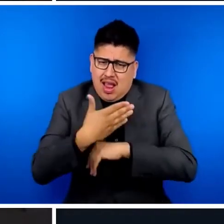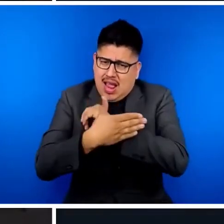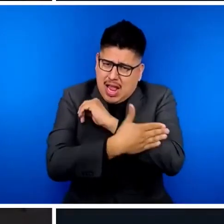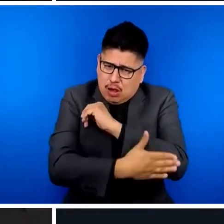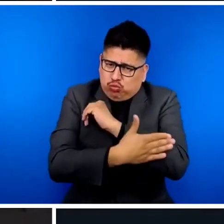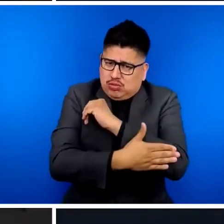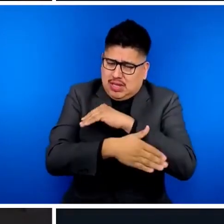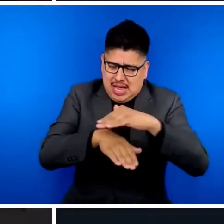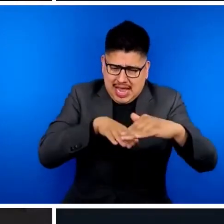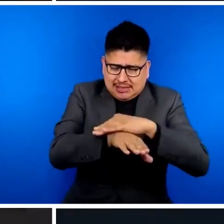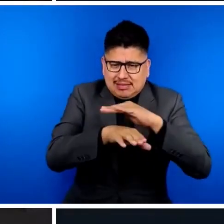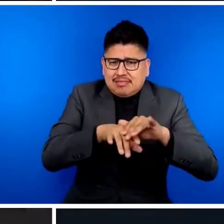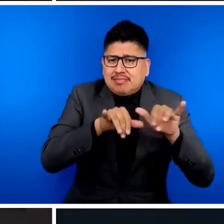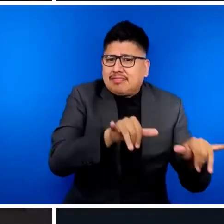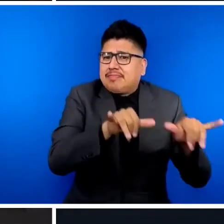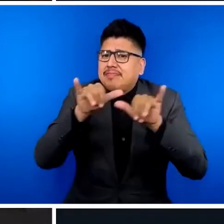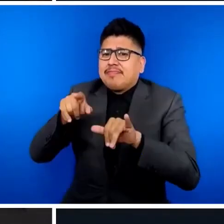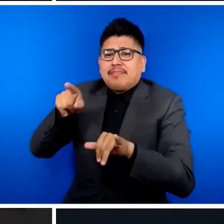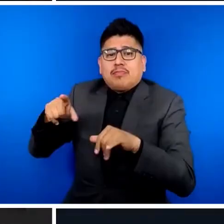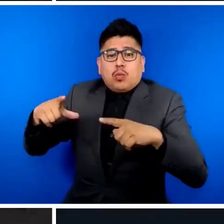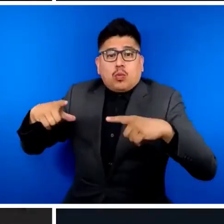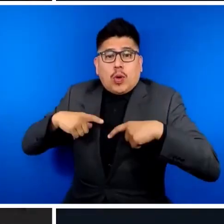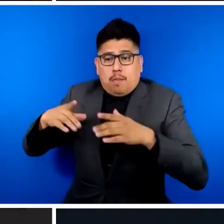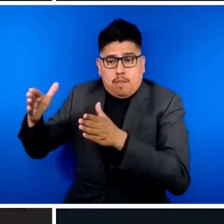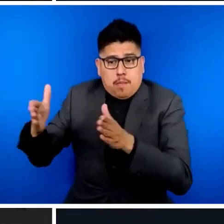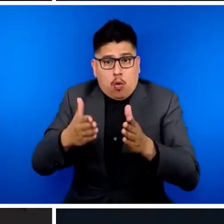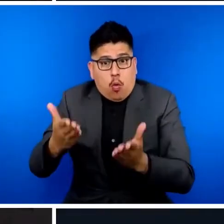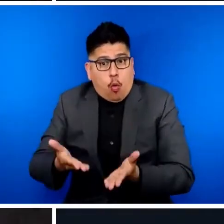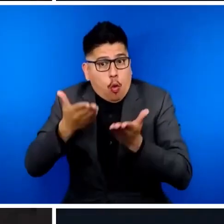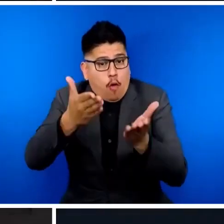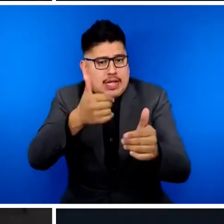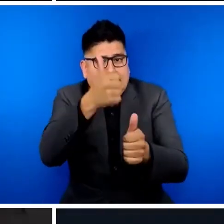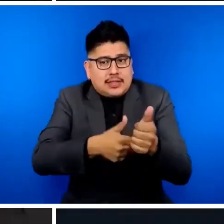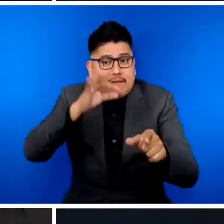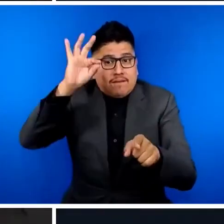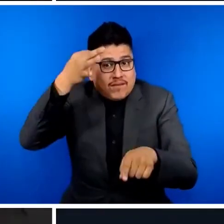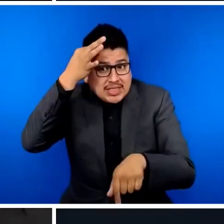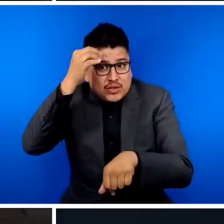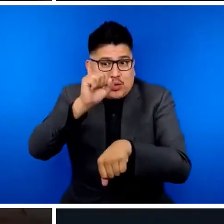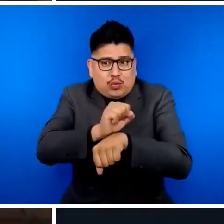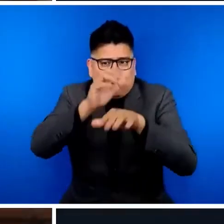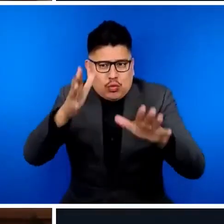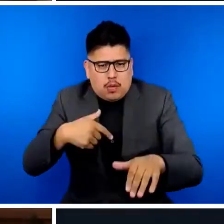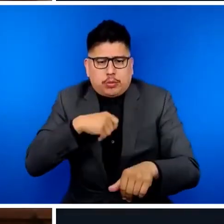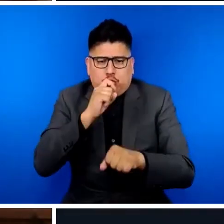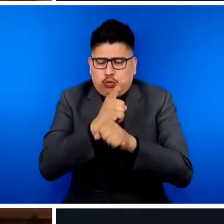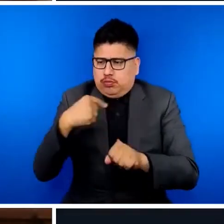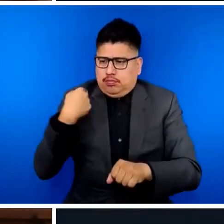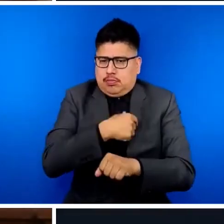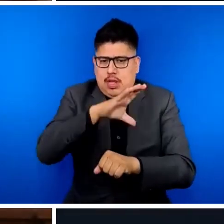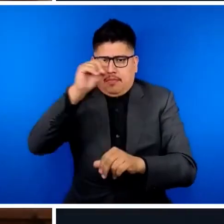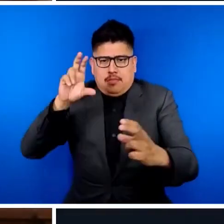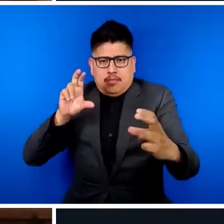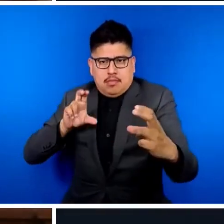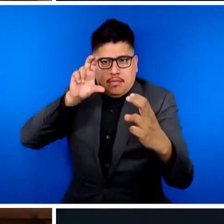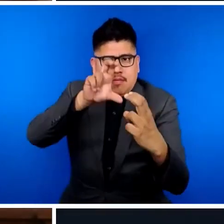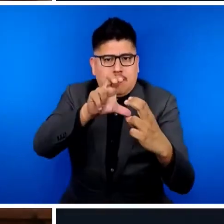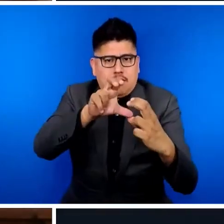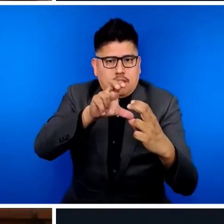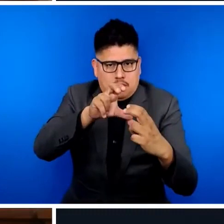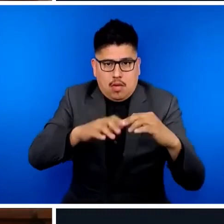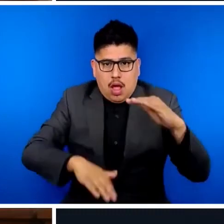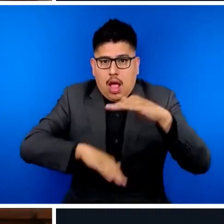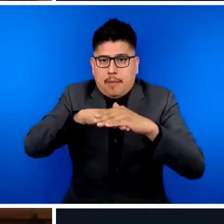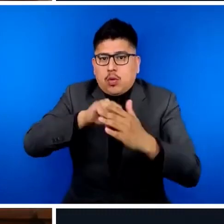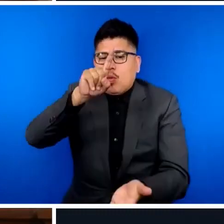retirement plan offered to every federal worker. We will match your contribution with up to $1,000 each year.